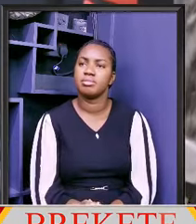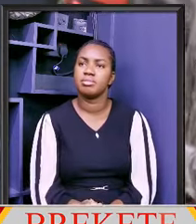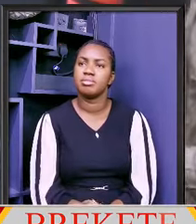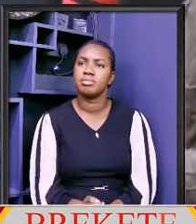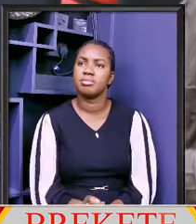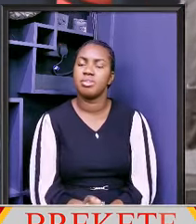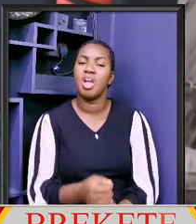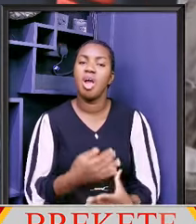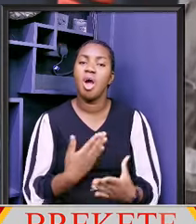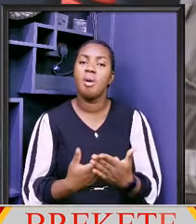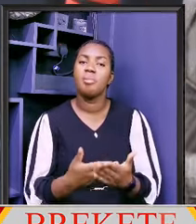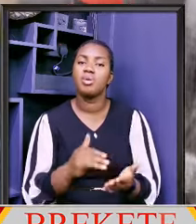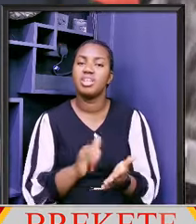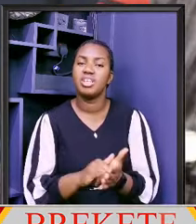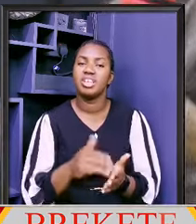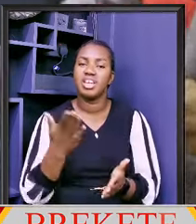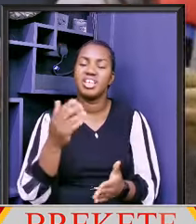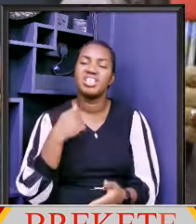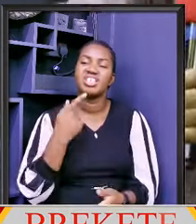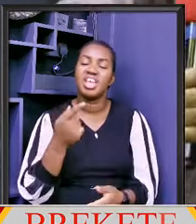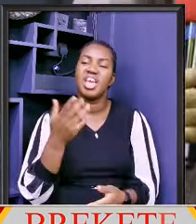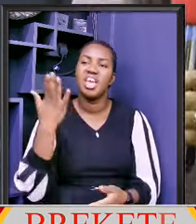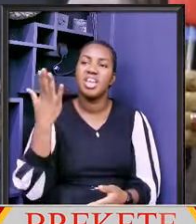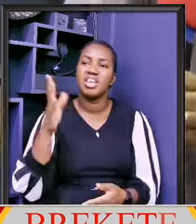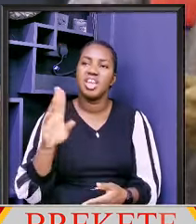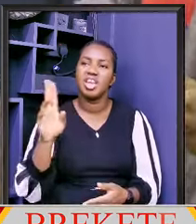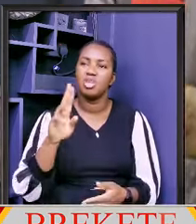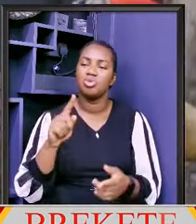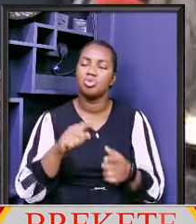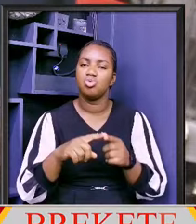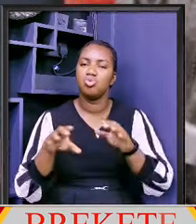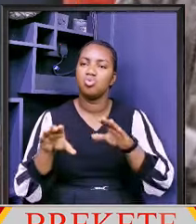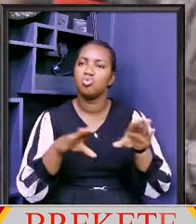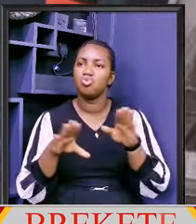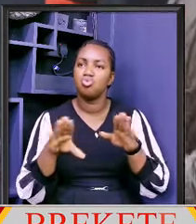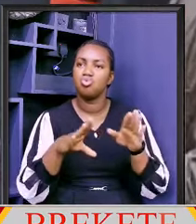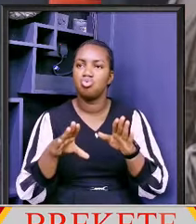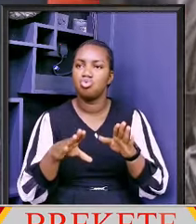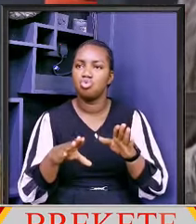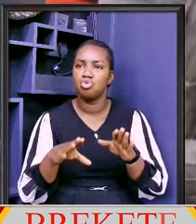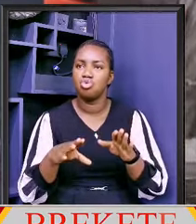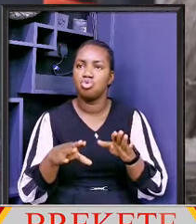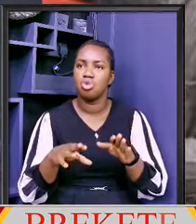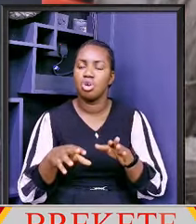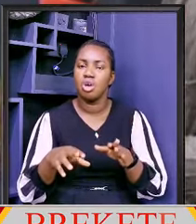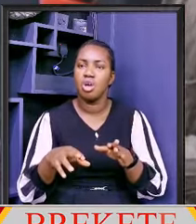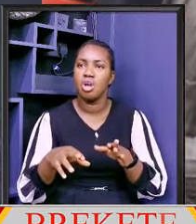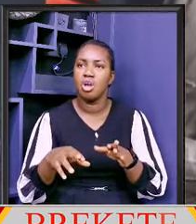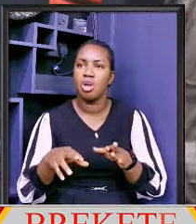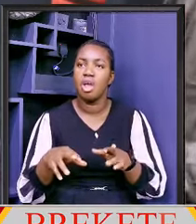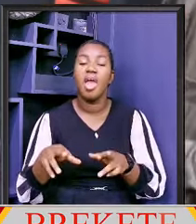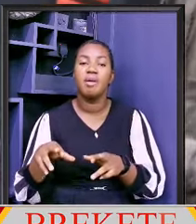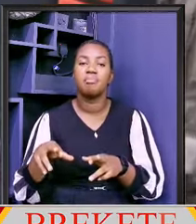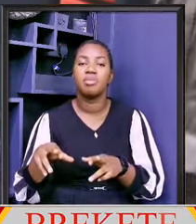Money where they claim say they induce, do runway, can build